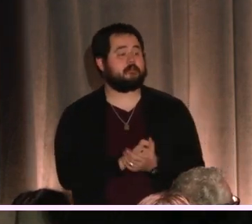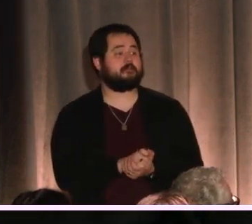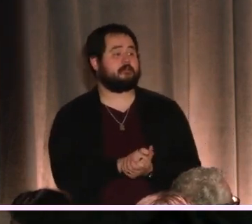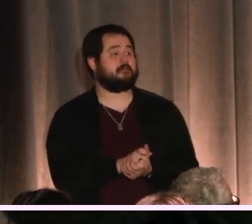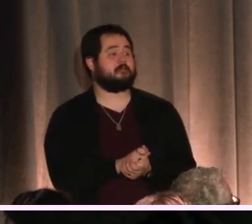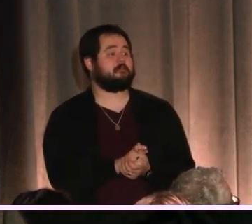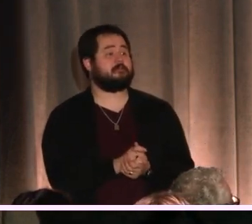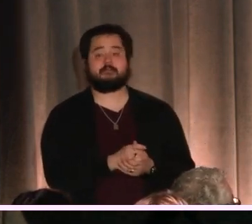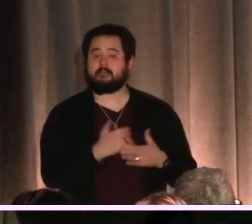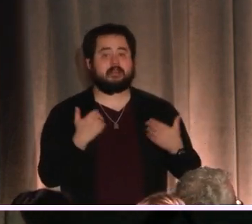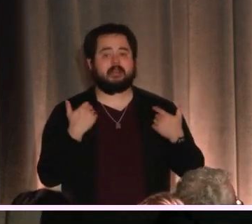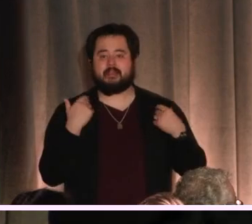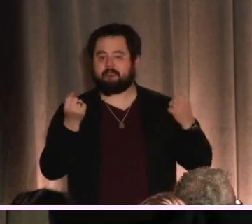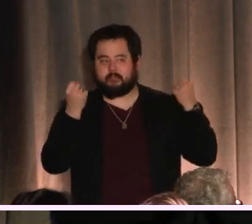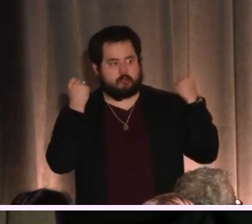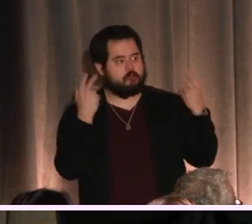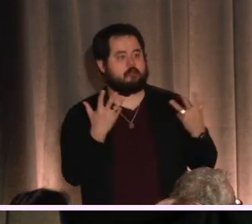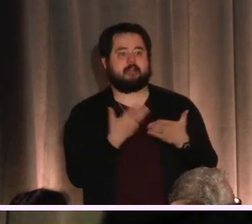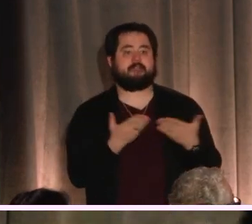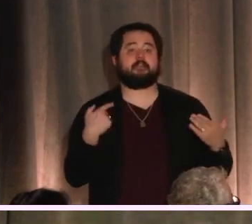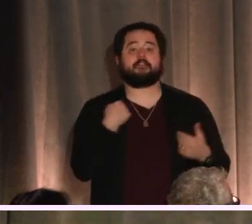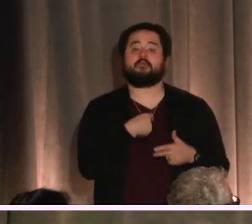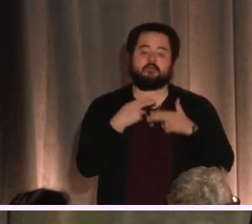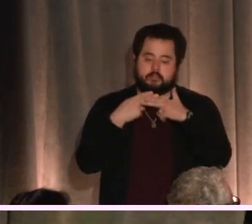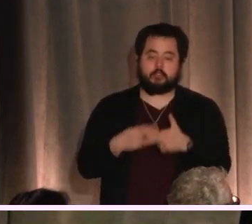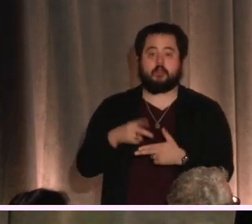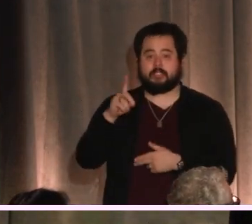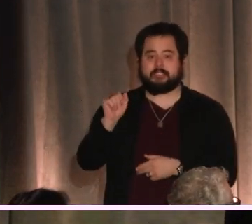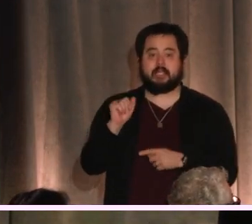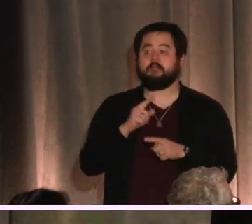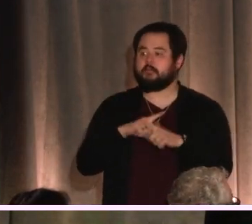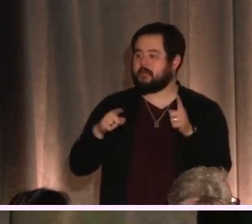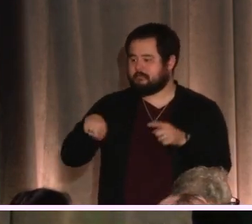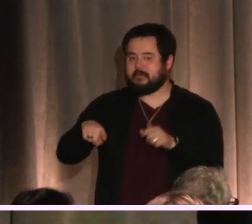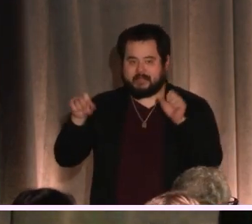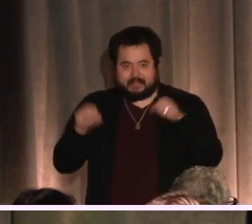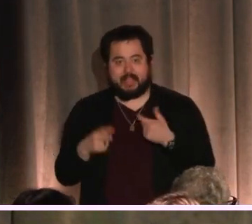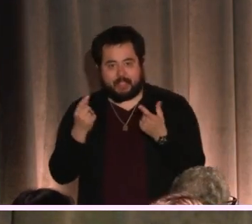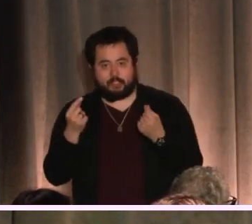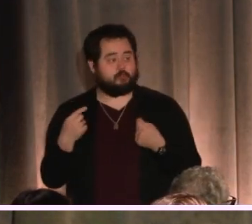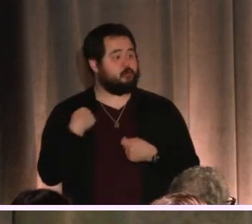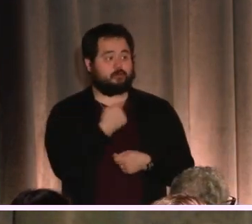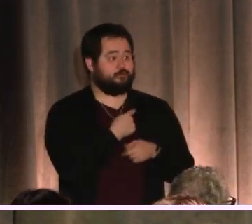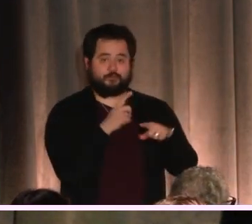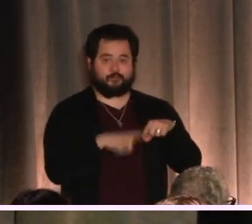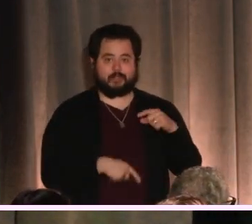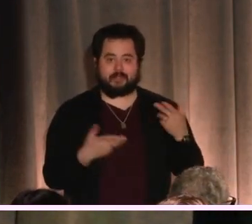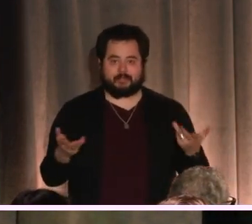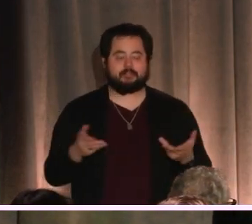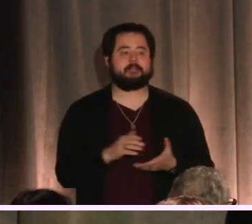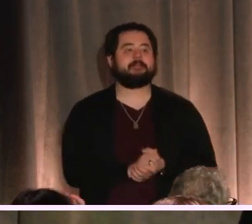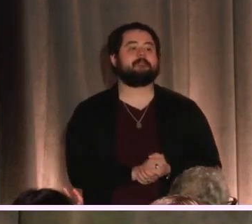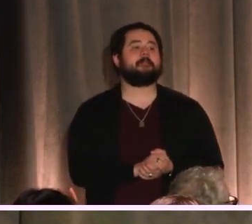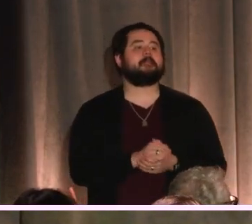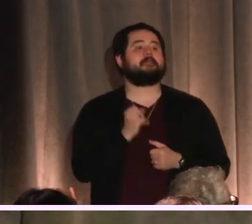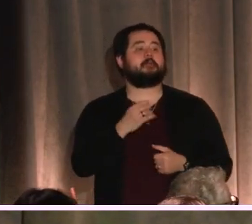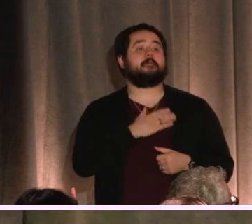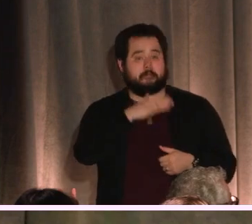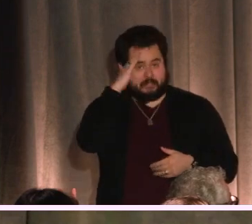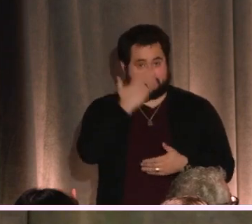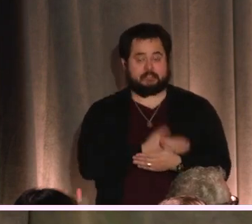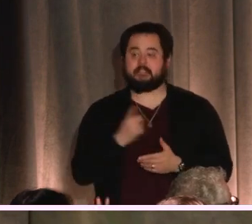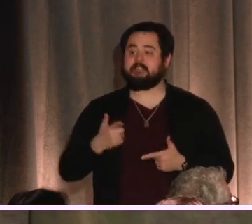there's a lot of things that people that we call disabled can do that we can't do. And my son lives on the